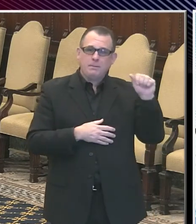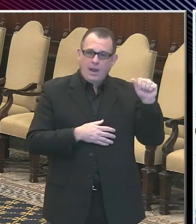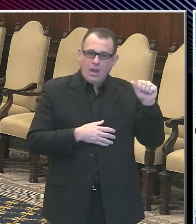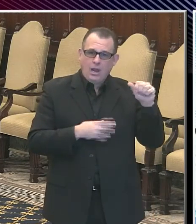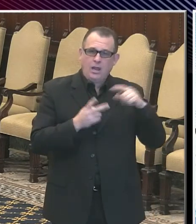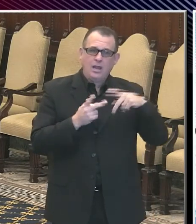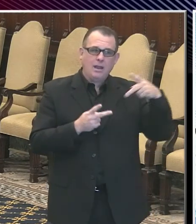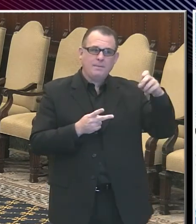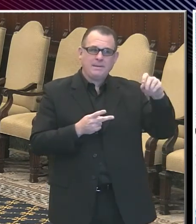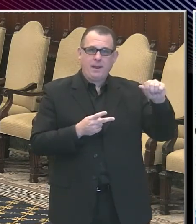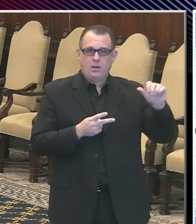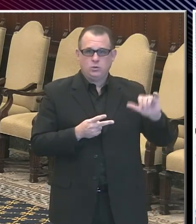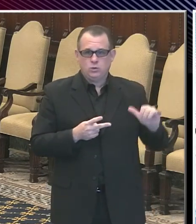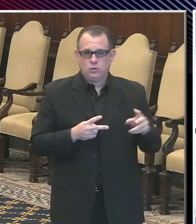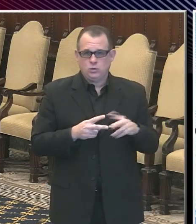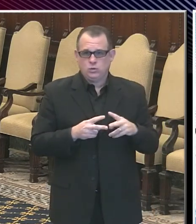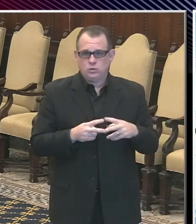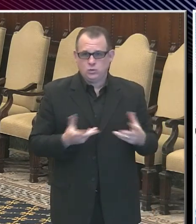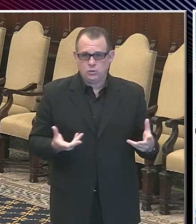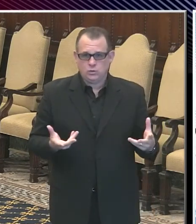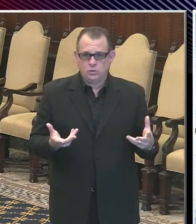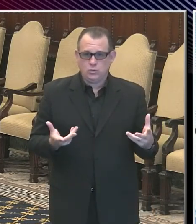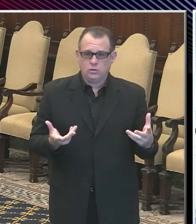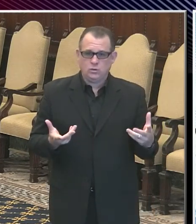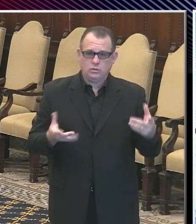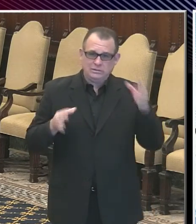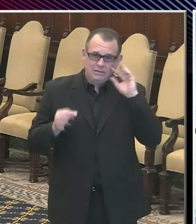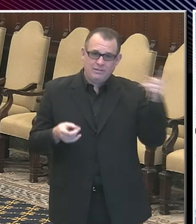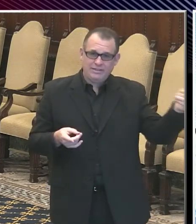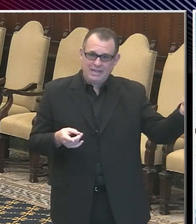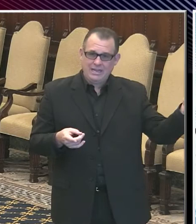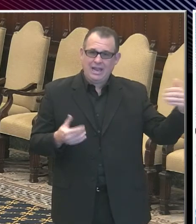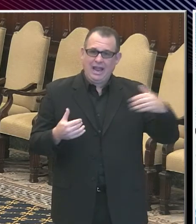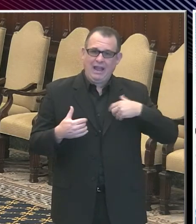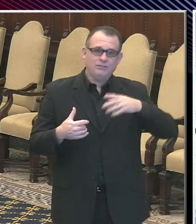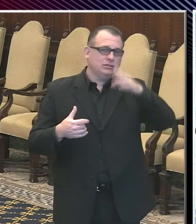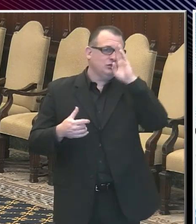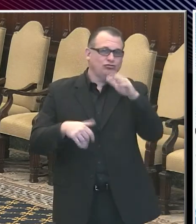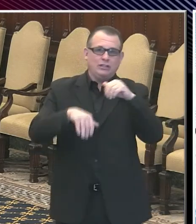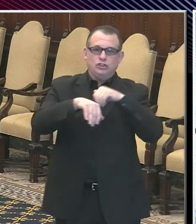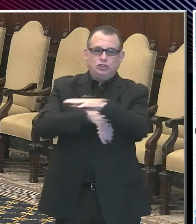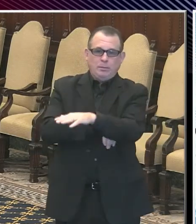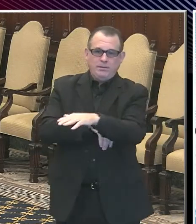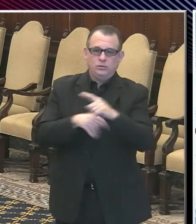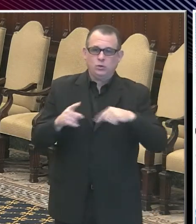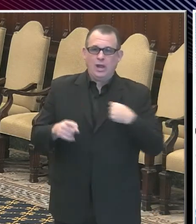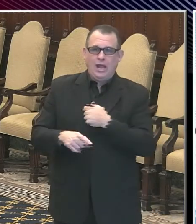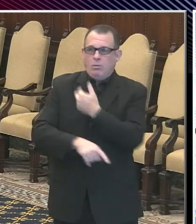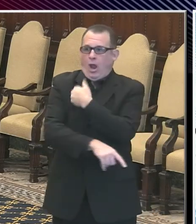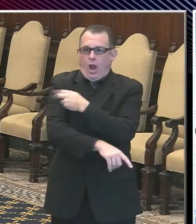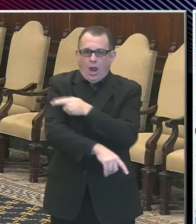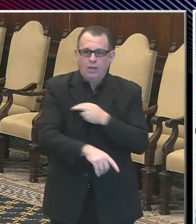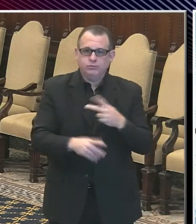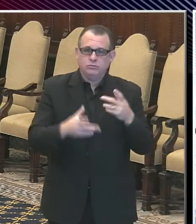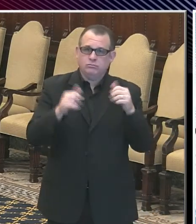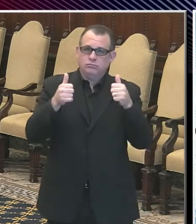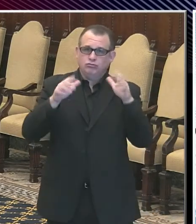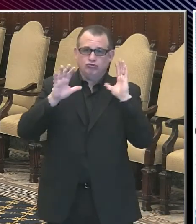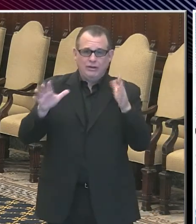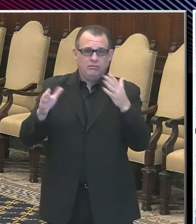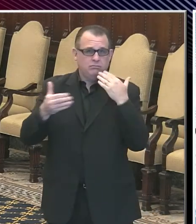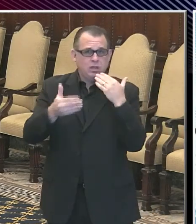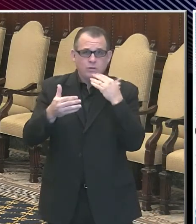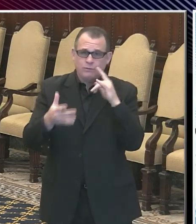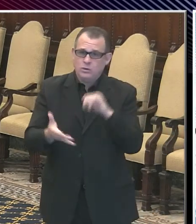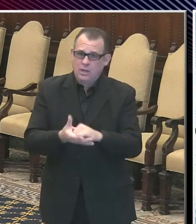state. Certainly know that they've made a number of direct shipments to our hospitals, and